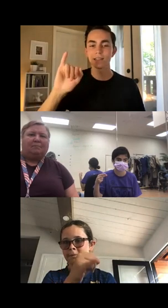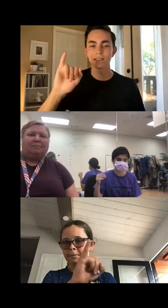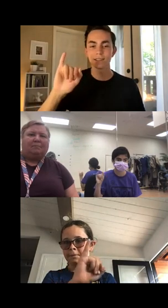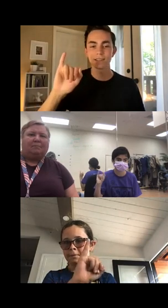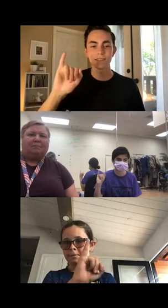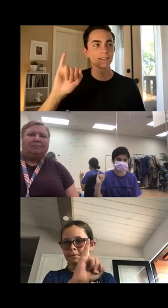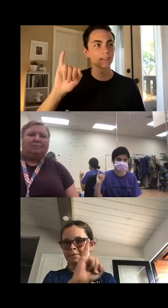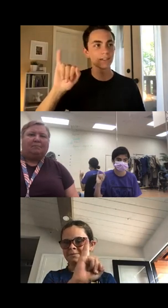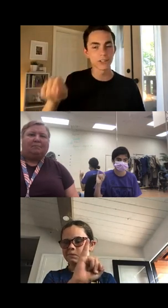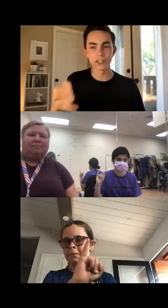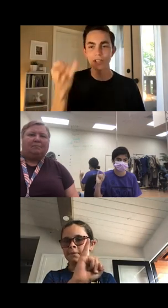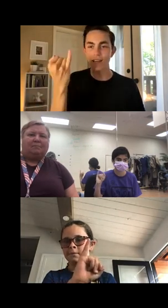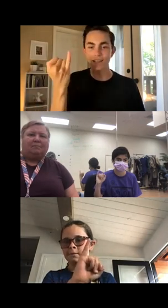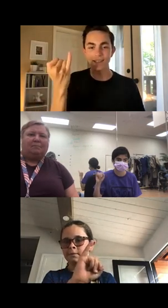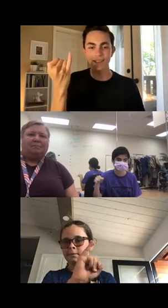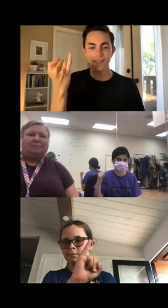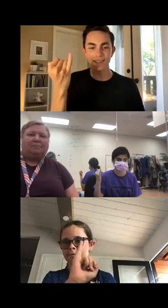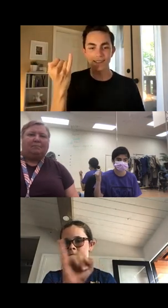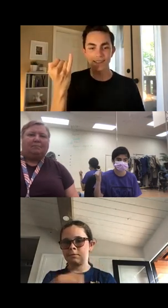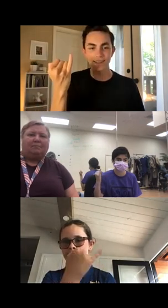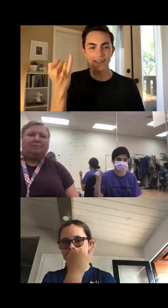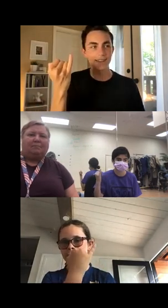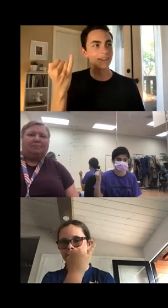I, J,